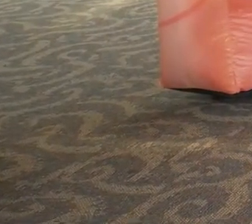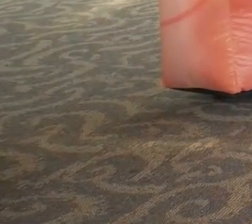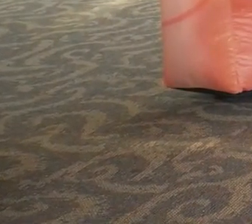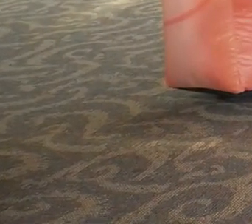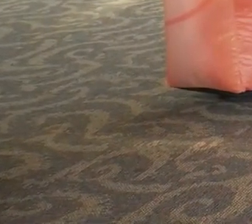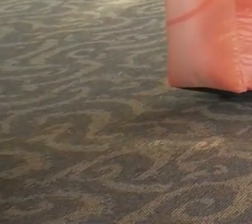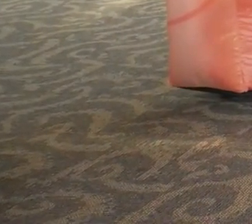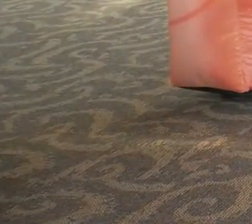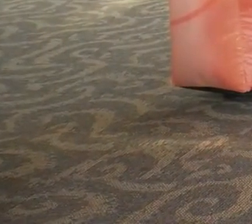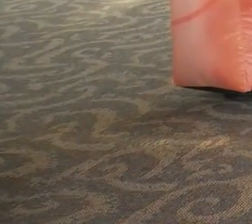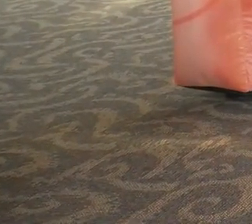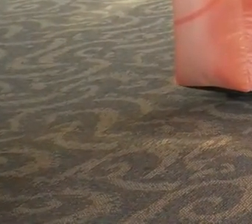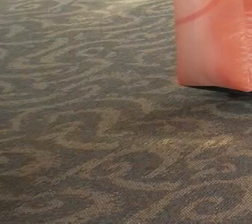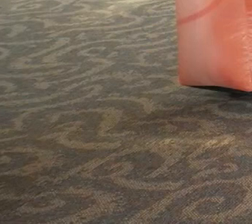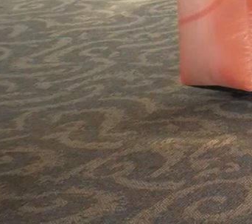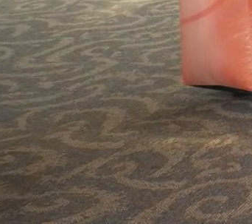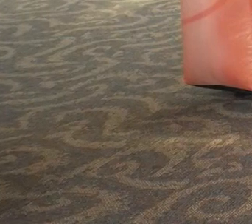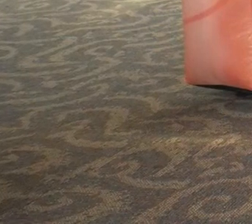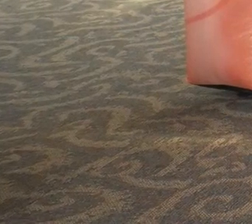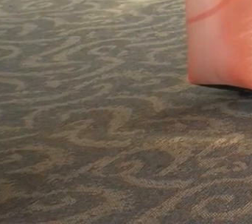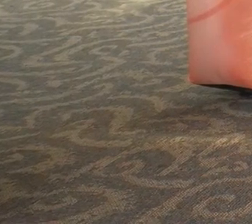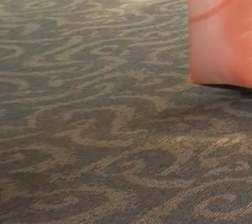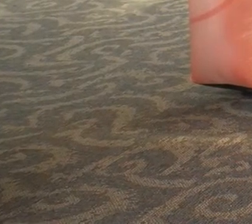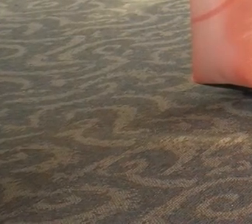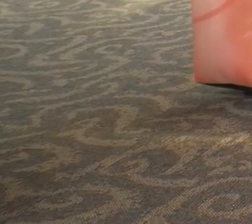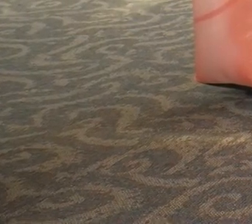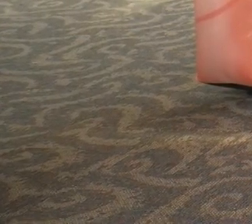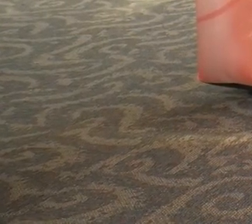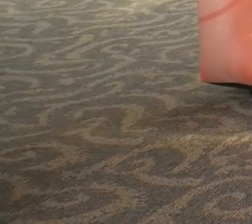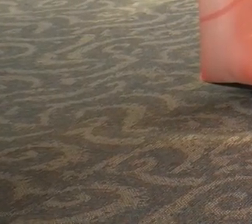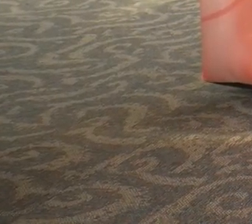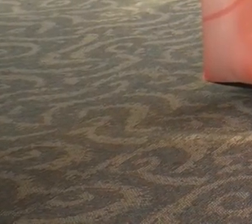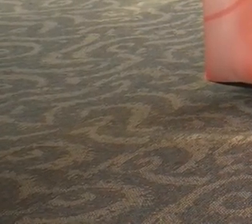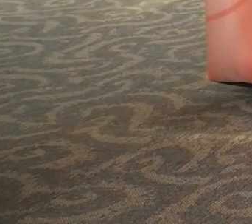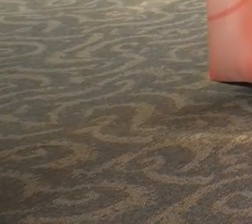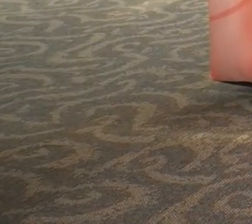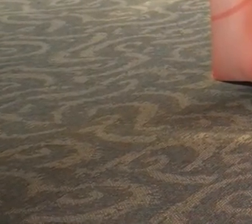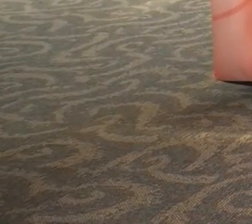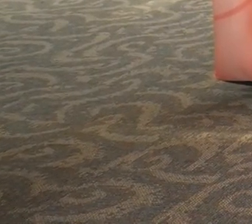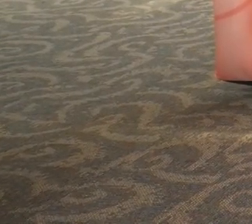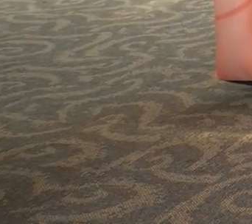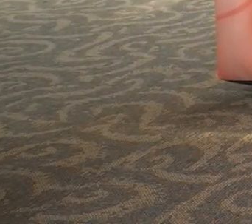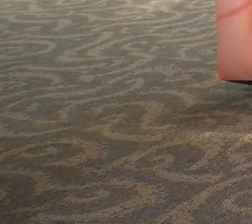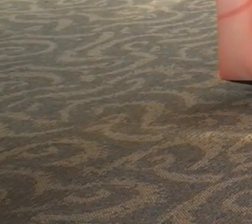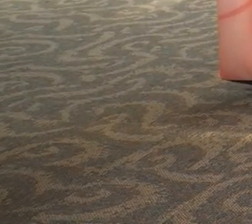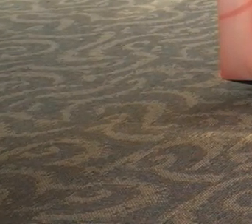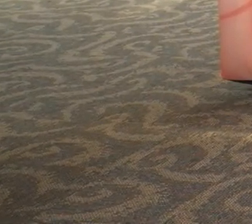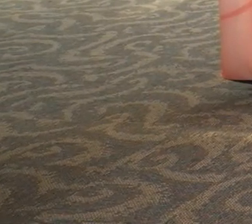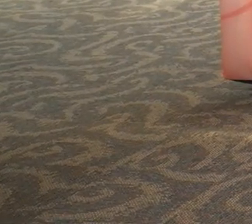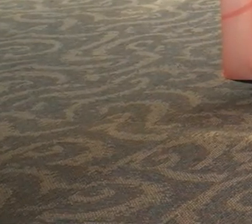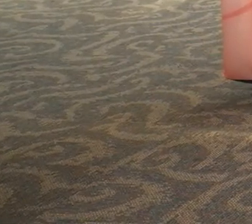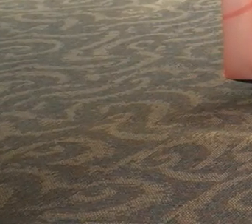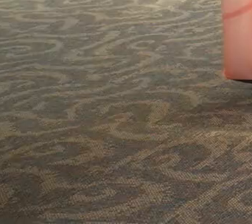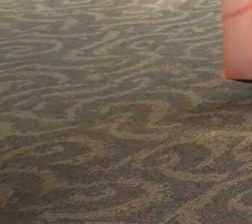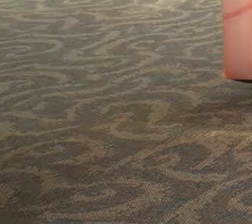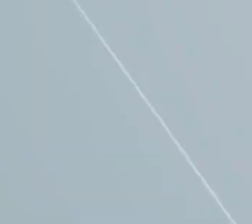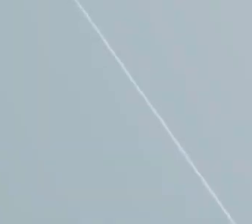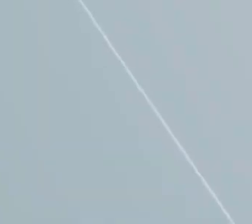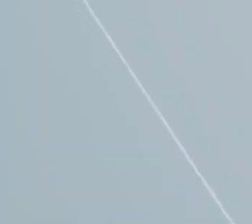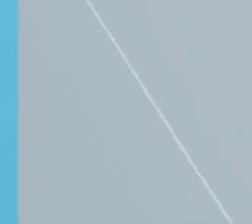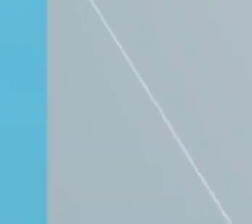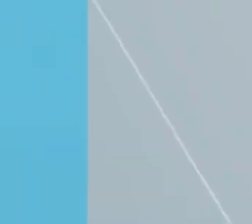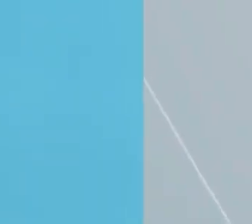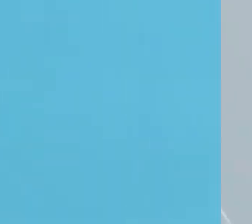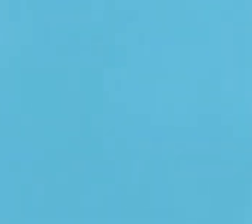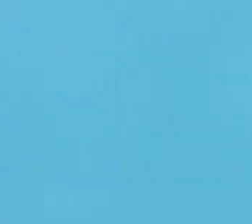body is also prone to cancer. And one genetic disease called Lynch Syndrome could be the culprit. The morning medical update starts right now.